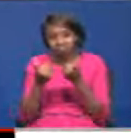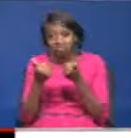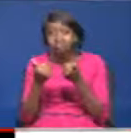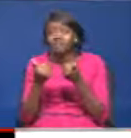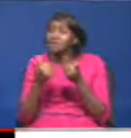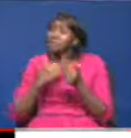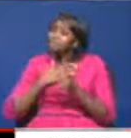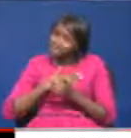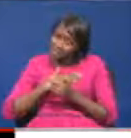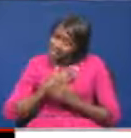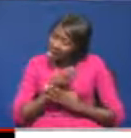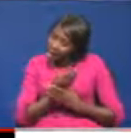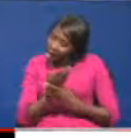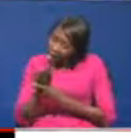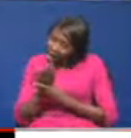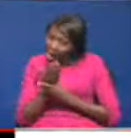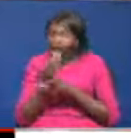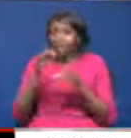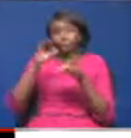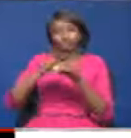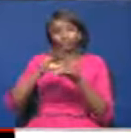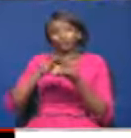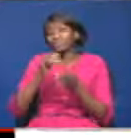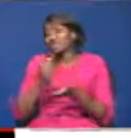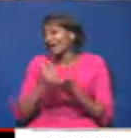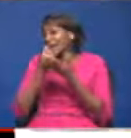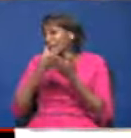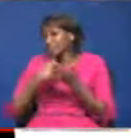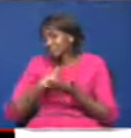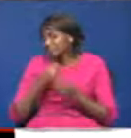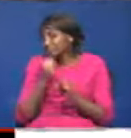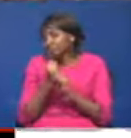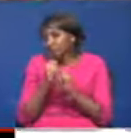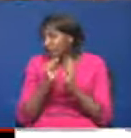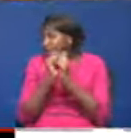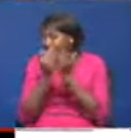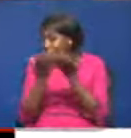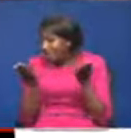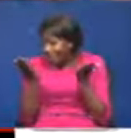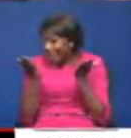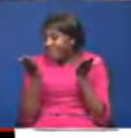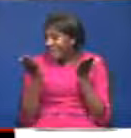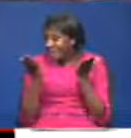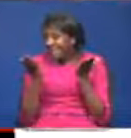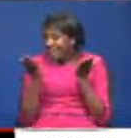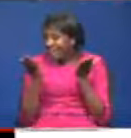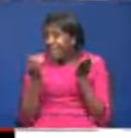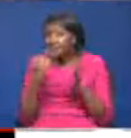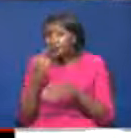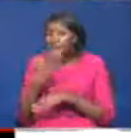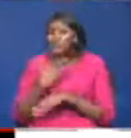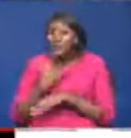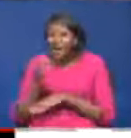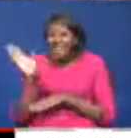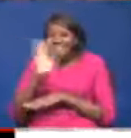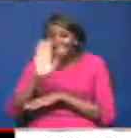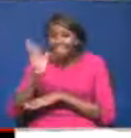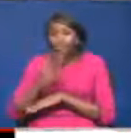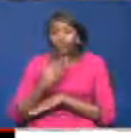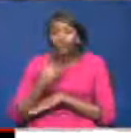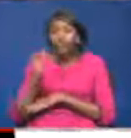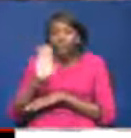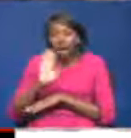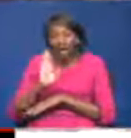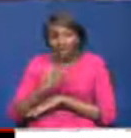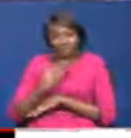kura yenu. Munisaidie tufanye hii kazi pamoja. Mwingi hebu nione kama mtanipatia kura zenu, nipatie kura zenu, mtatie